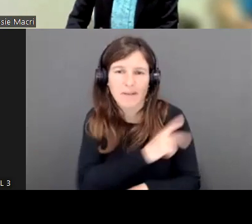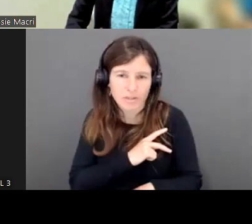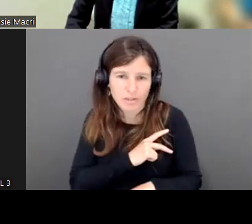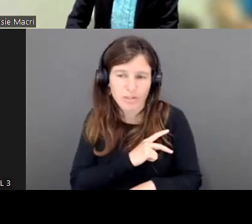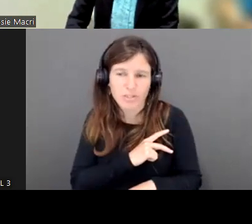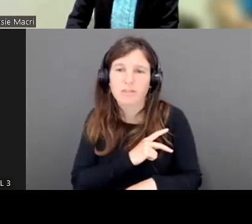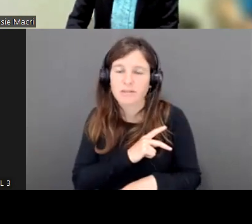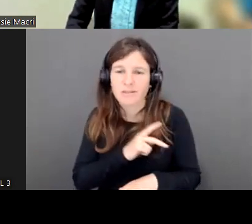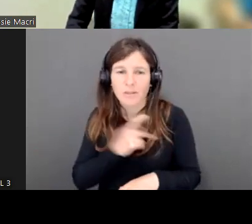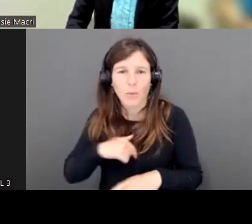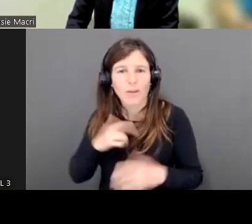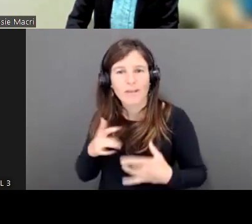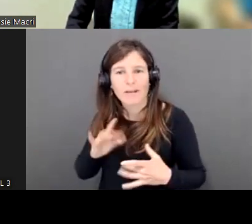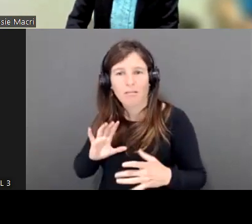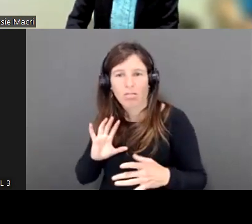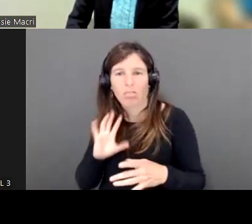team as a whole.